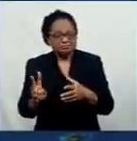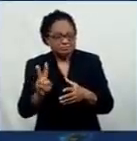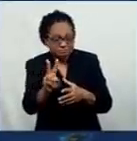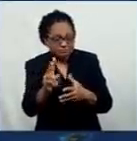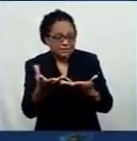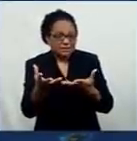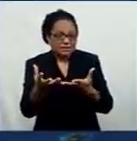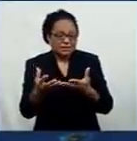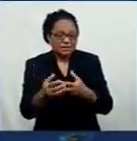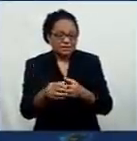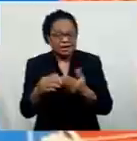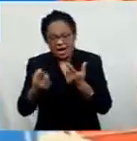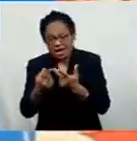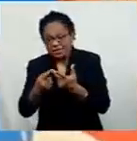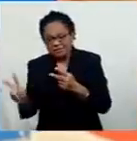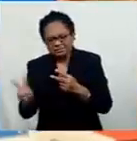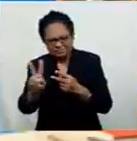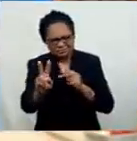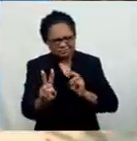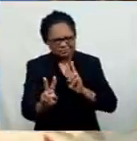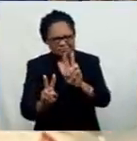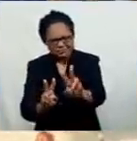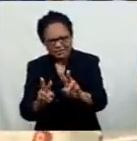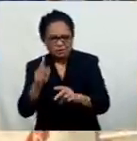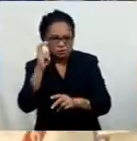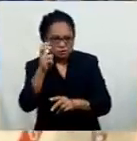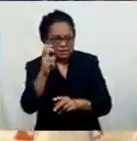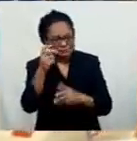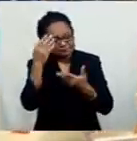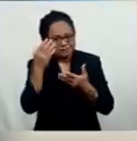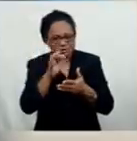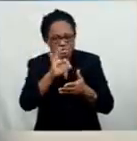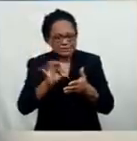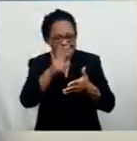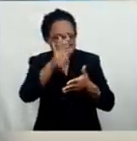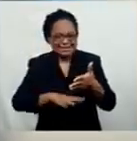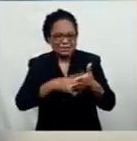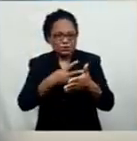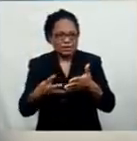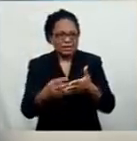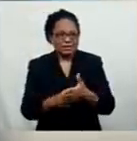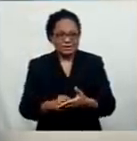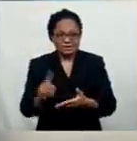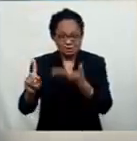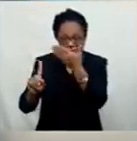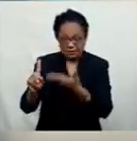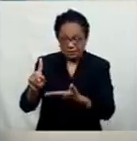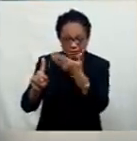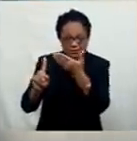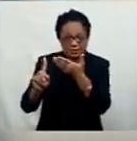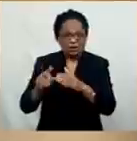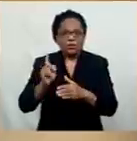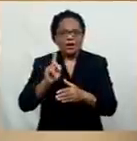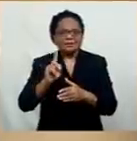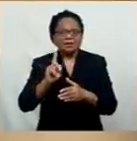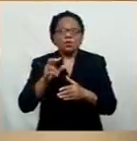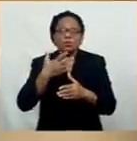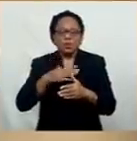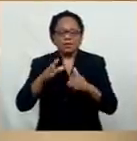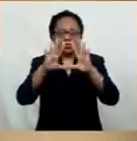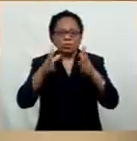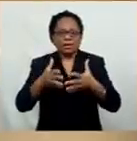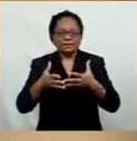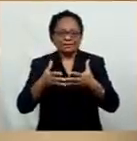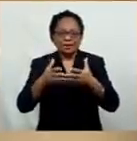time and the others go at another time. Olympian Cheyenne Rover is one of the athletes vying for a spot at the Worlds. Pool isn't